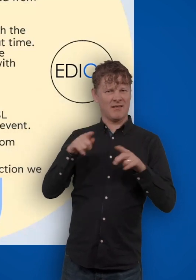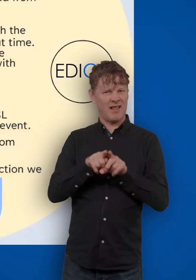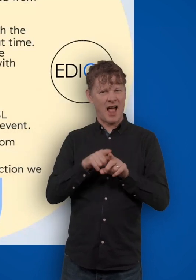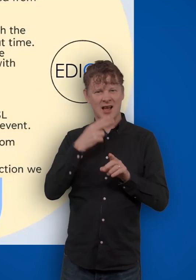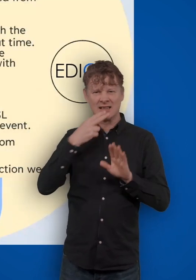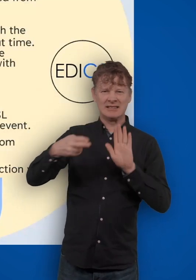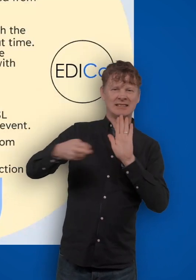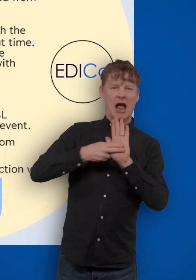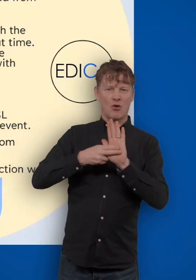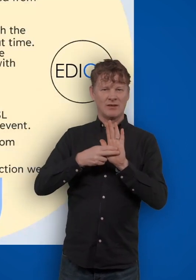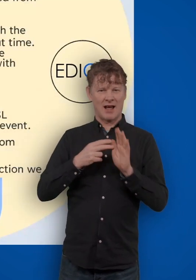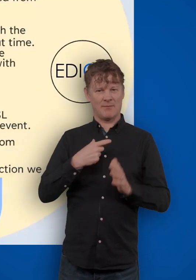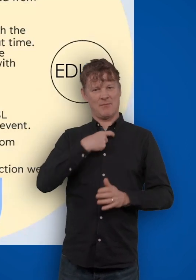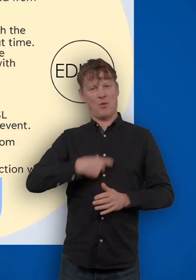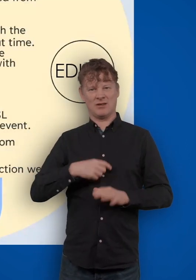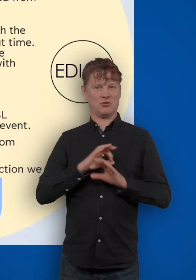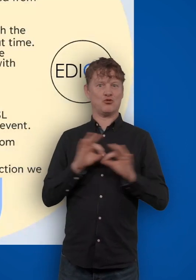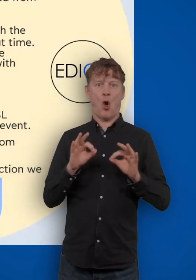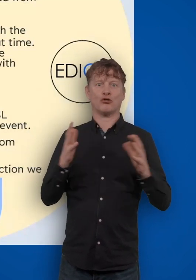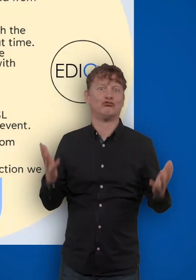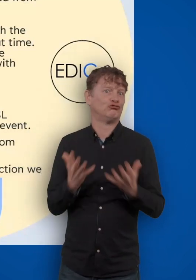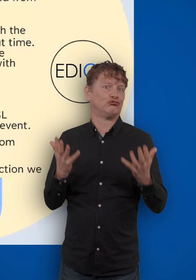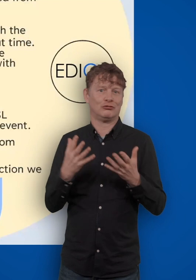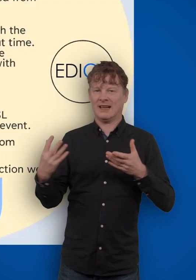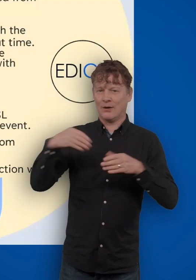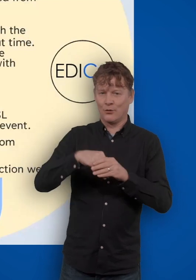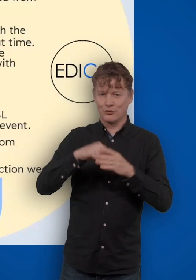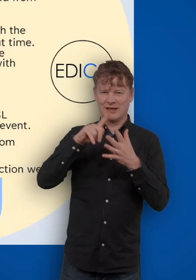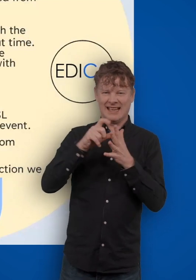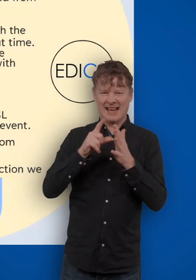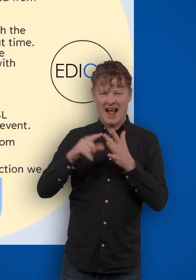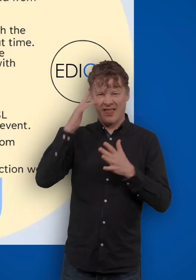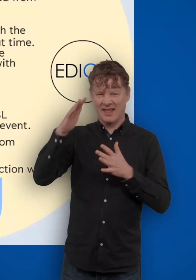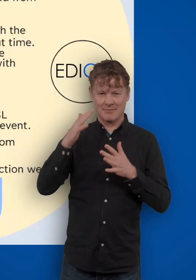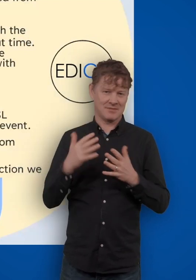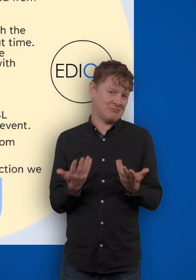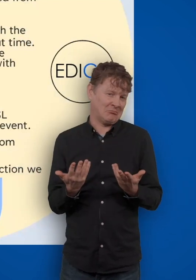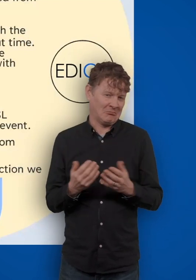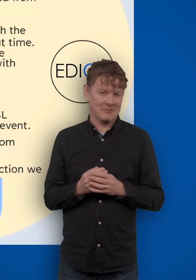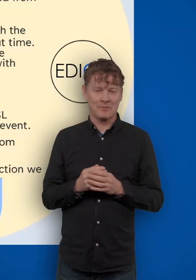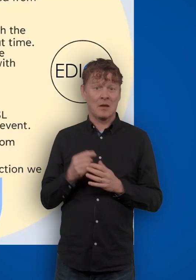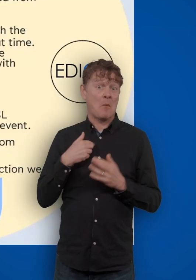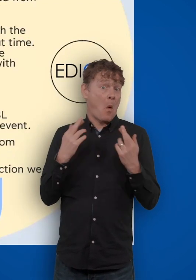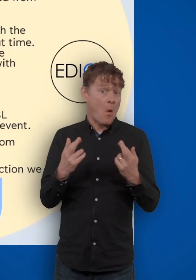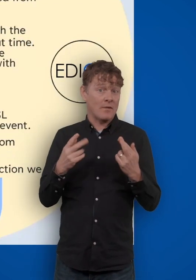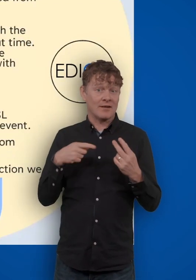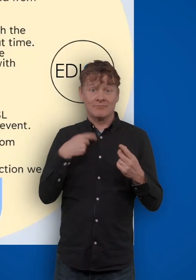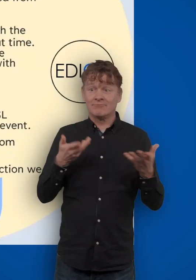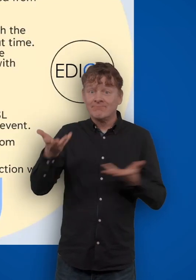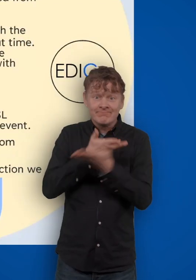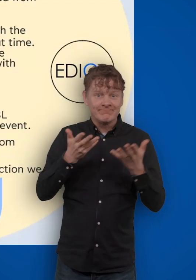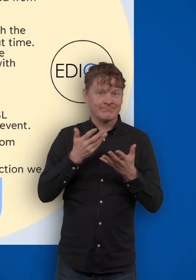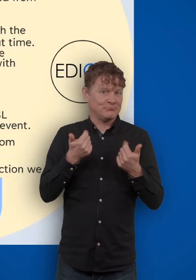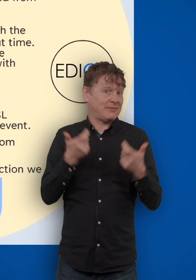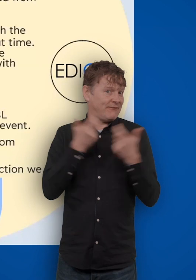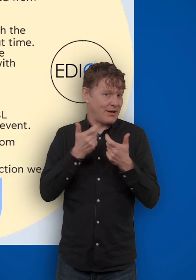really foster inclusion or other EDI themes. So I'm hoping that we can make this adventure fun together.